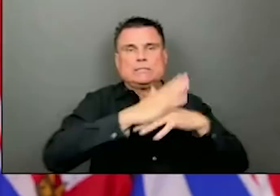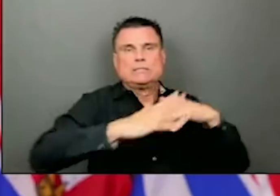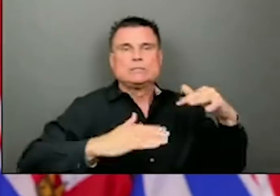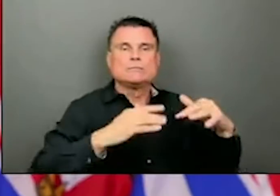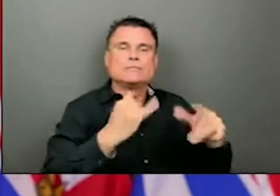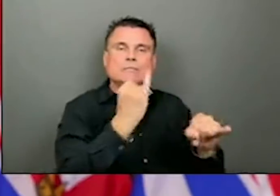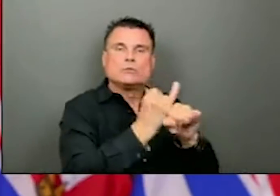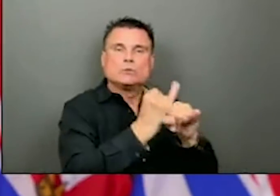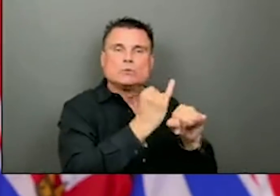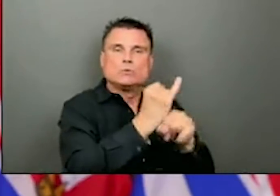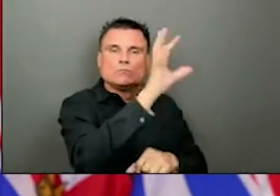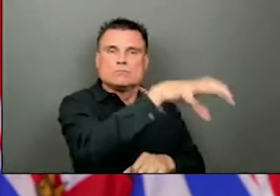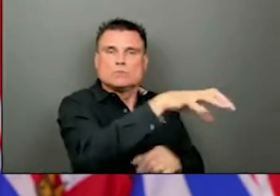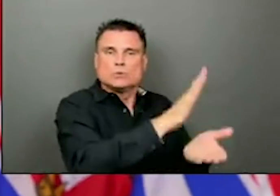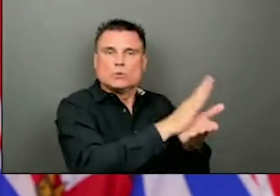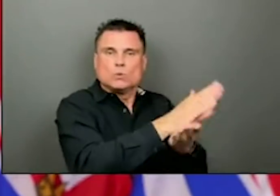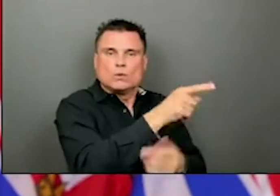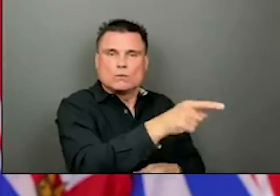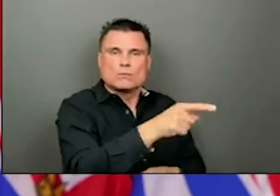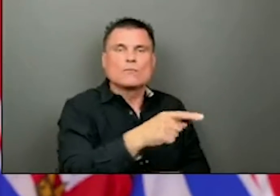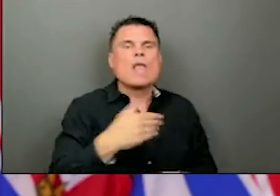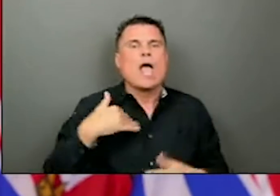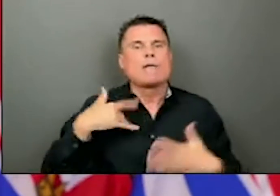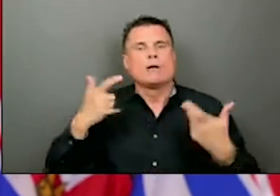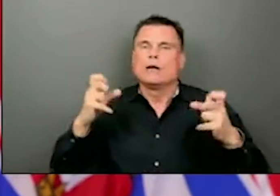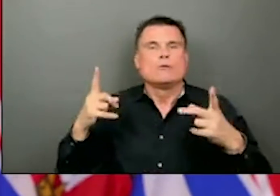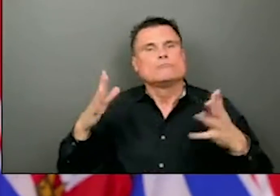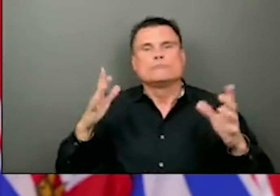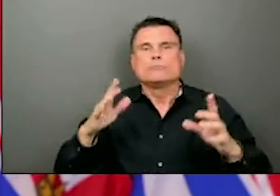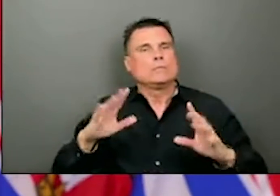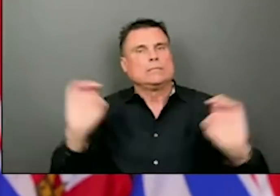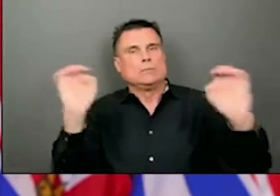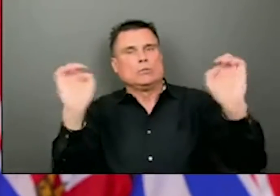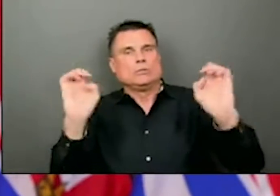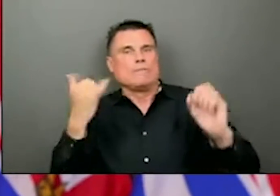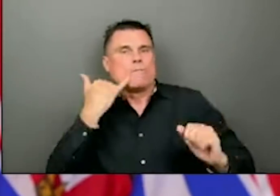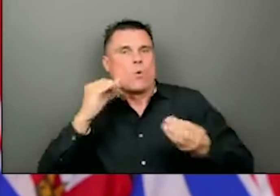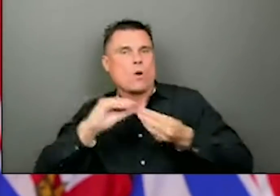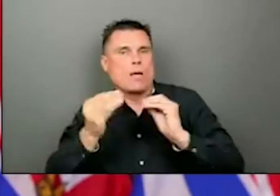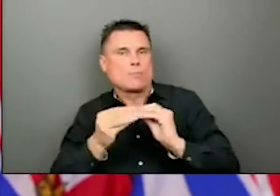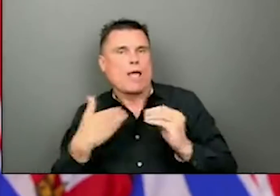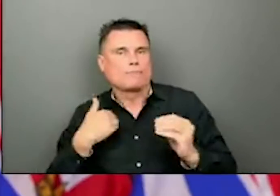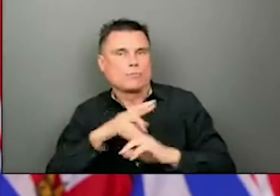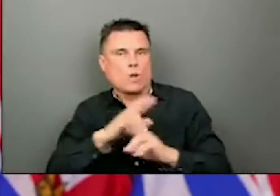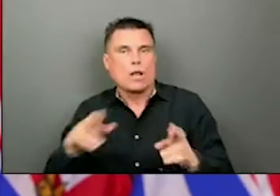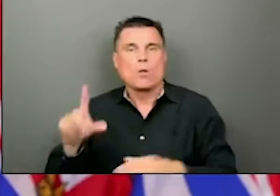crisis referral services by calling the 24-hour National Crisis Line, which is